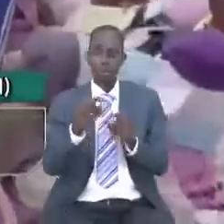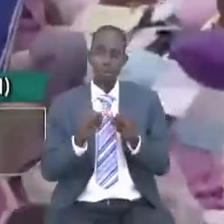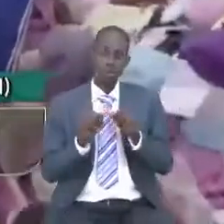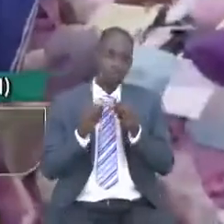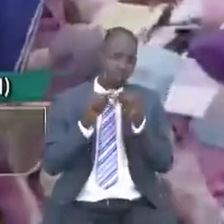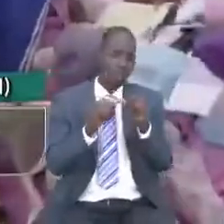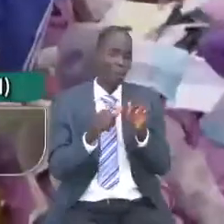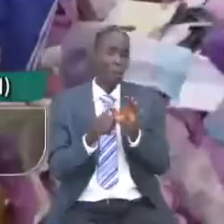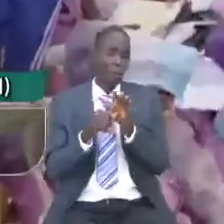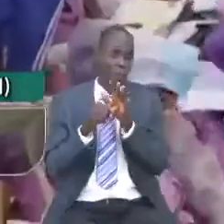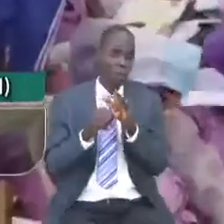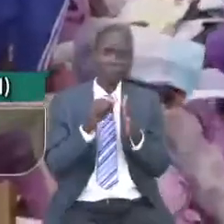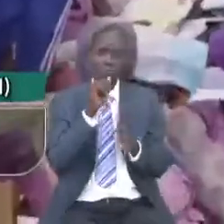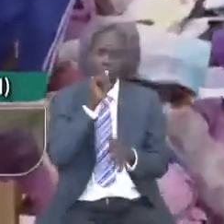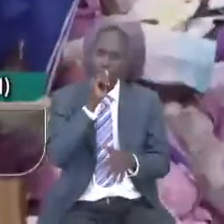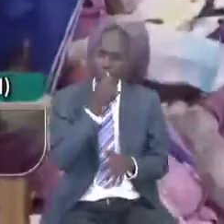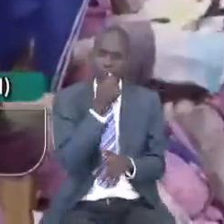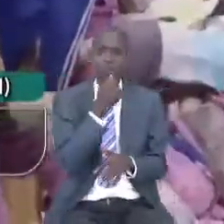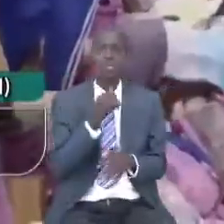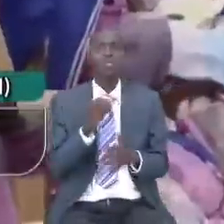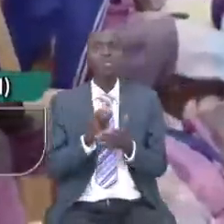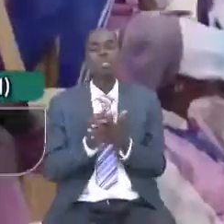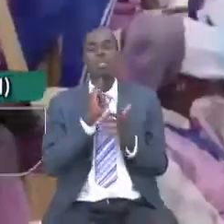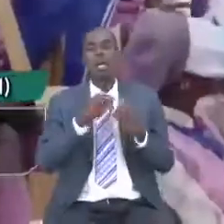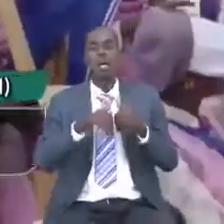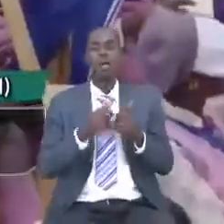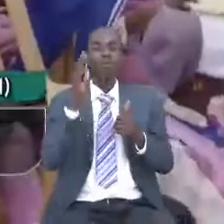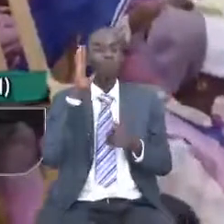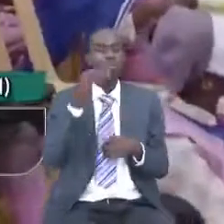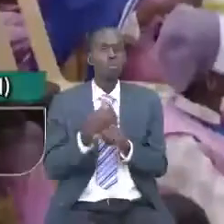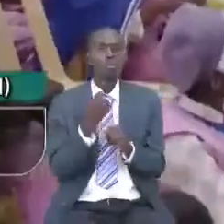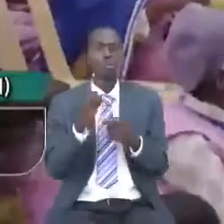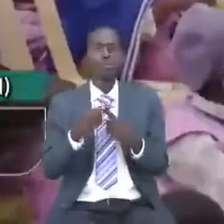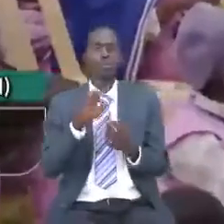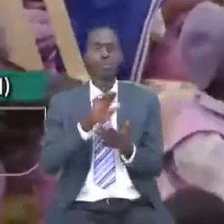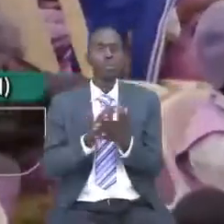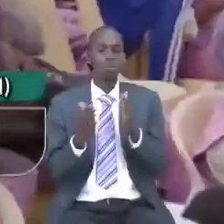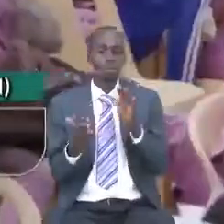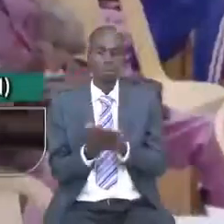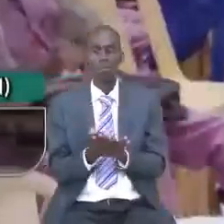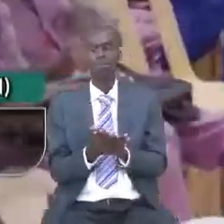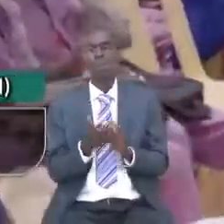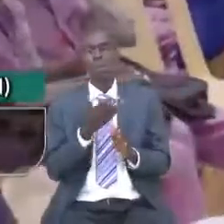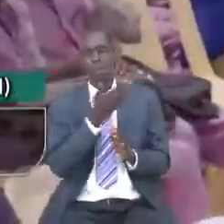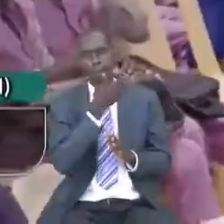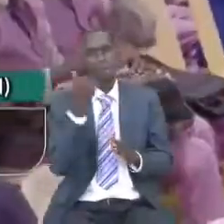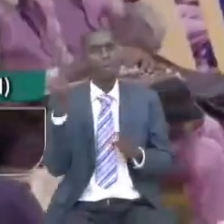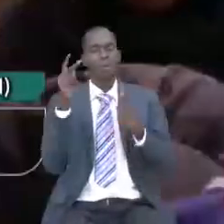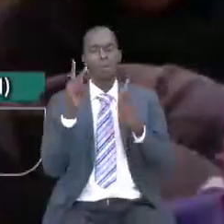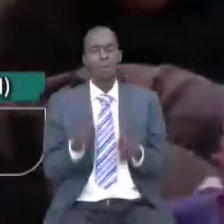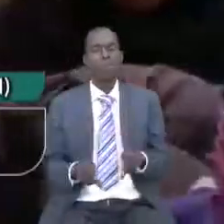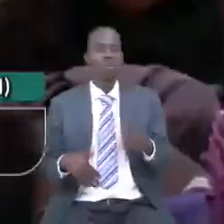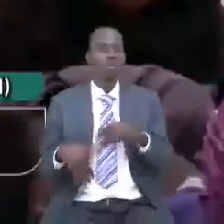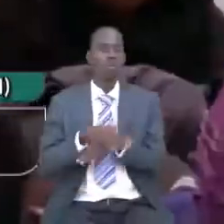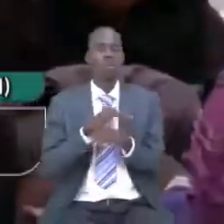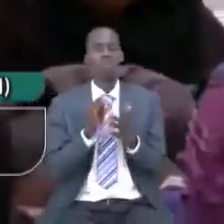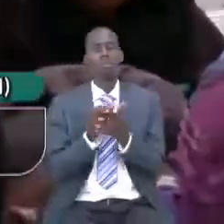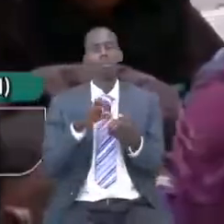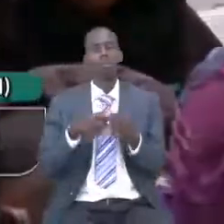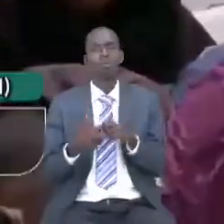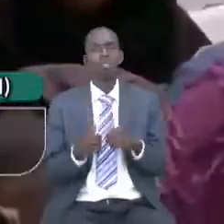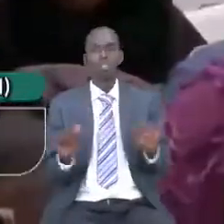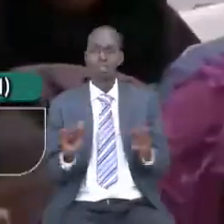riding the bicycle. Now you can ride without much effort. The same thing when